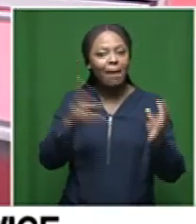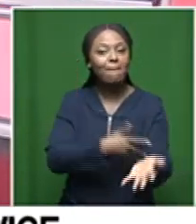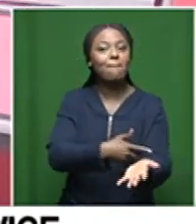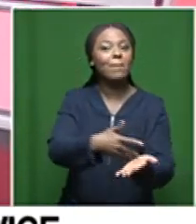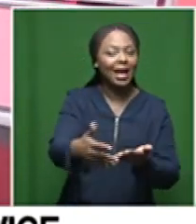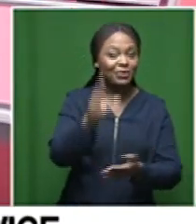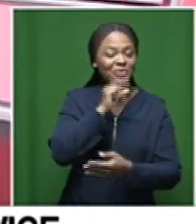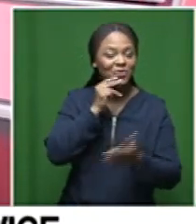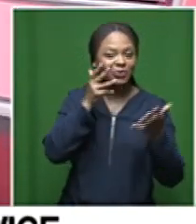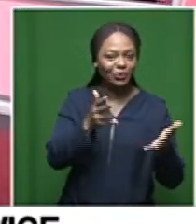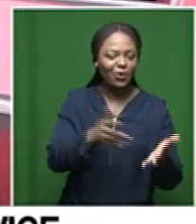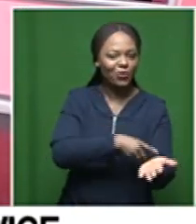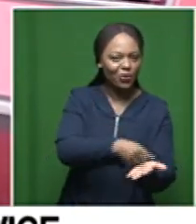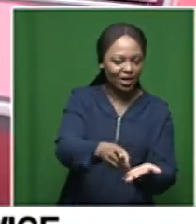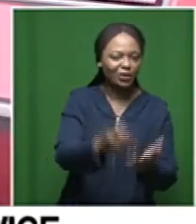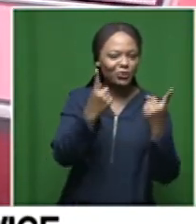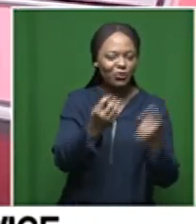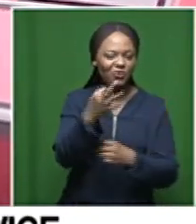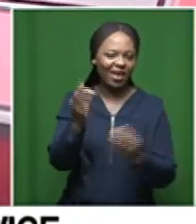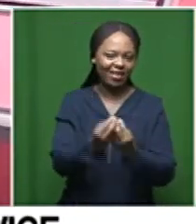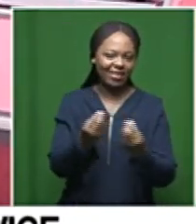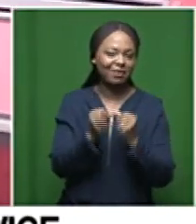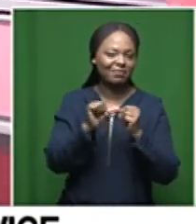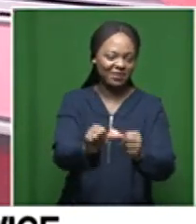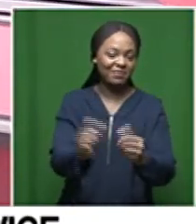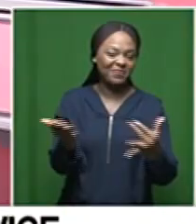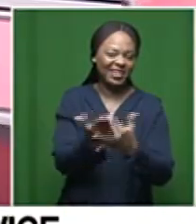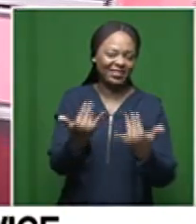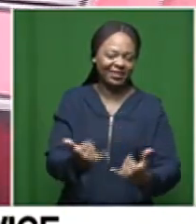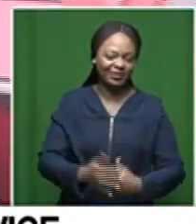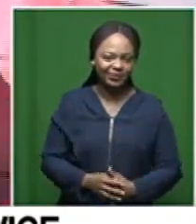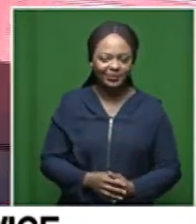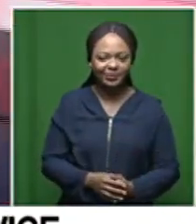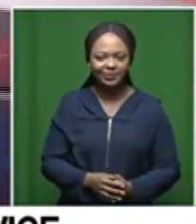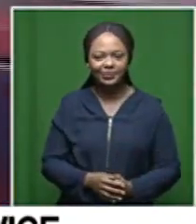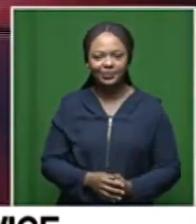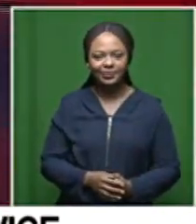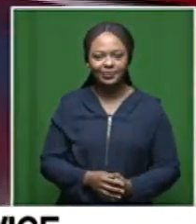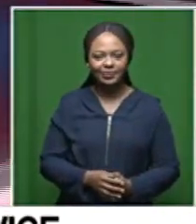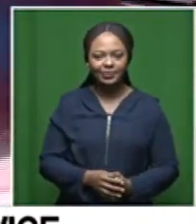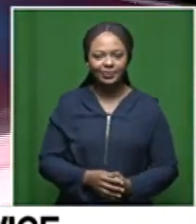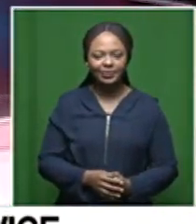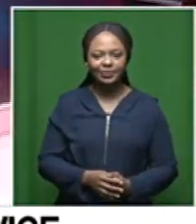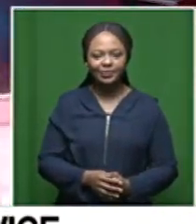Donating and getting you out to do the right thing. We continue this discussion after the break.